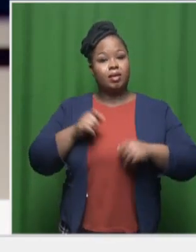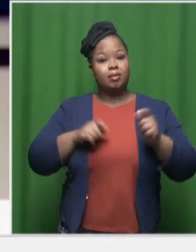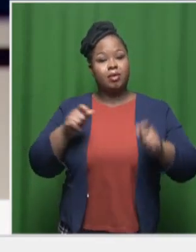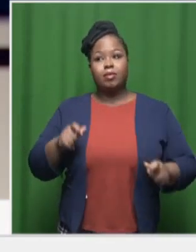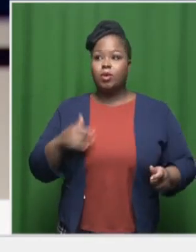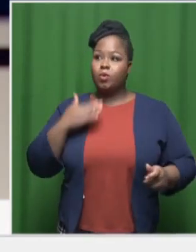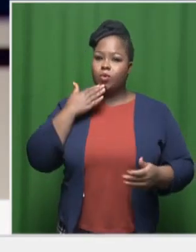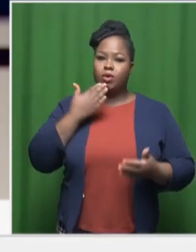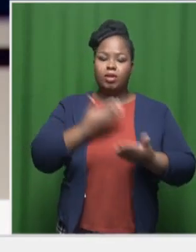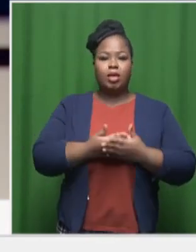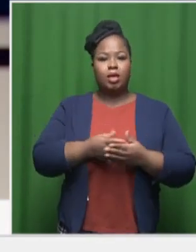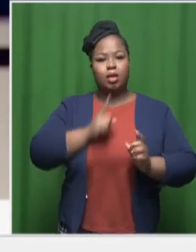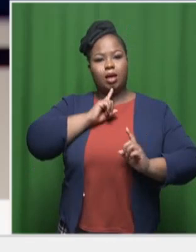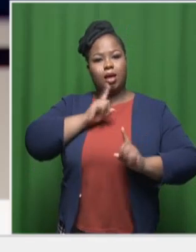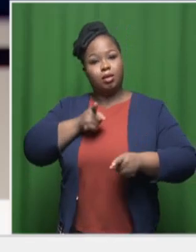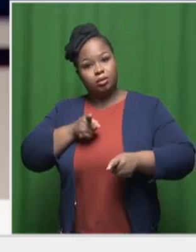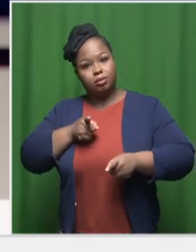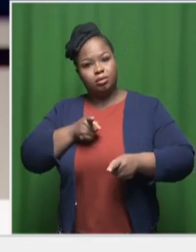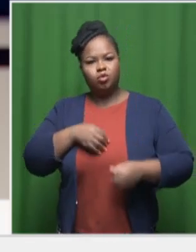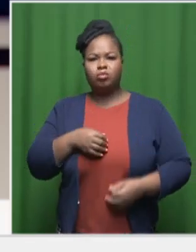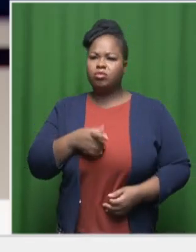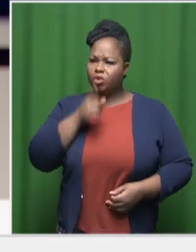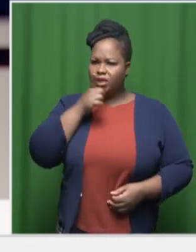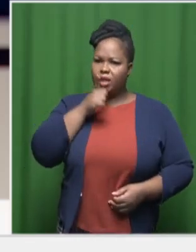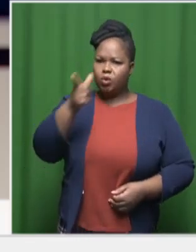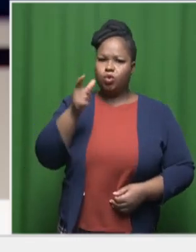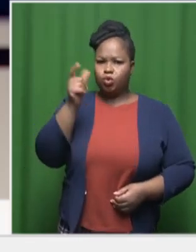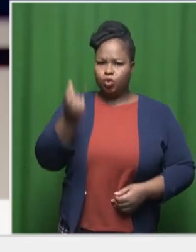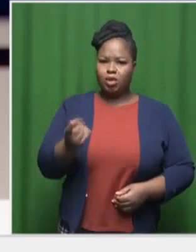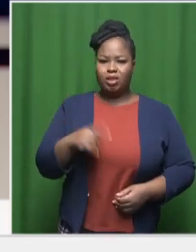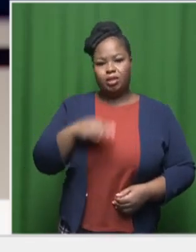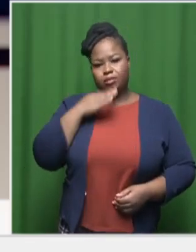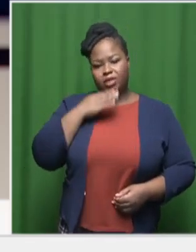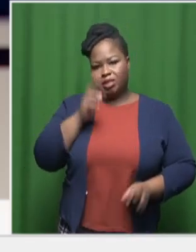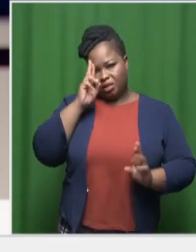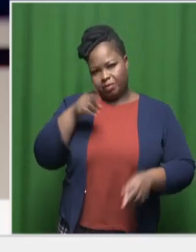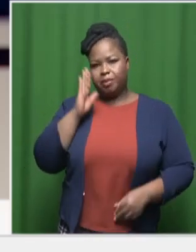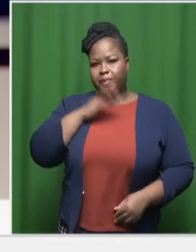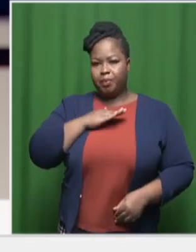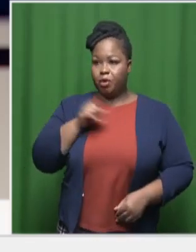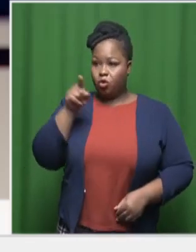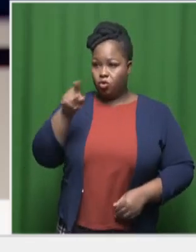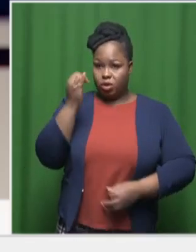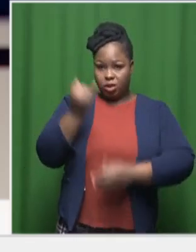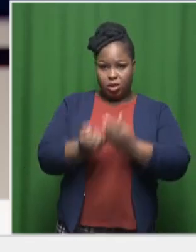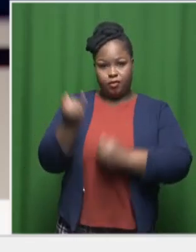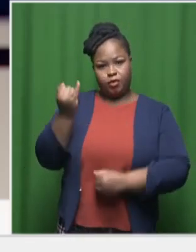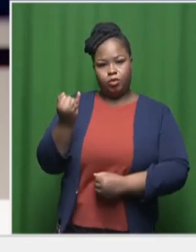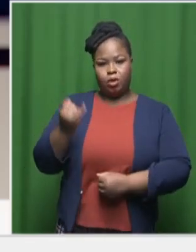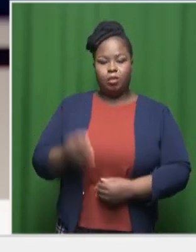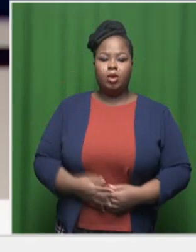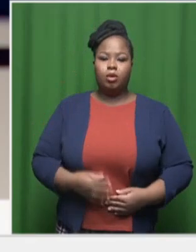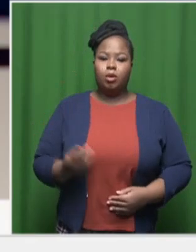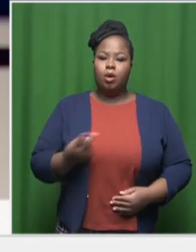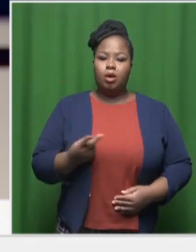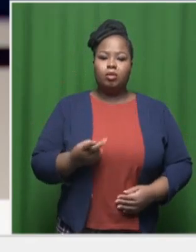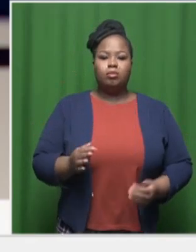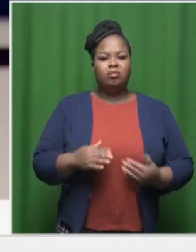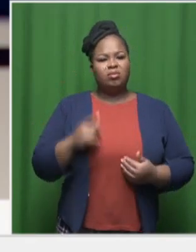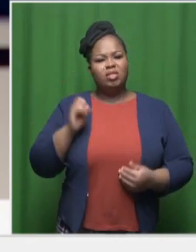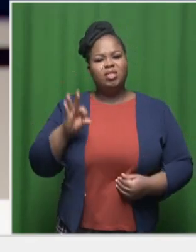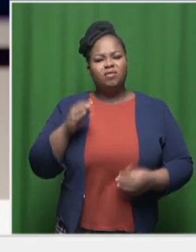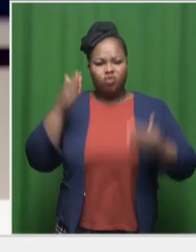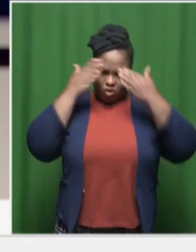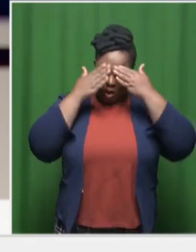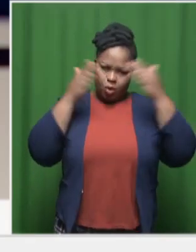can give you that instruction, it would have to be based on disrespect on you as an individual, but also how open are you